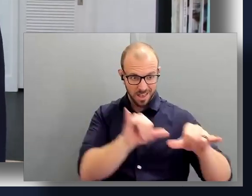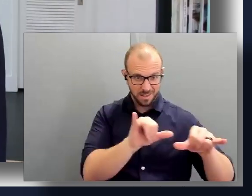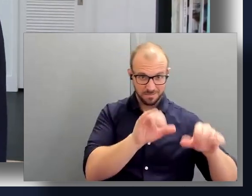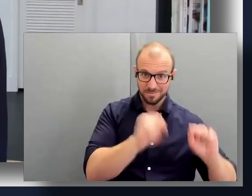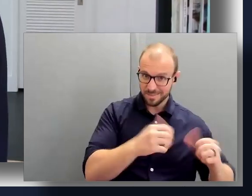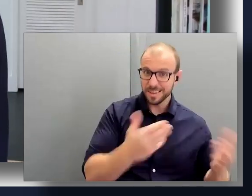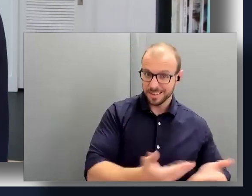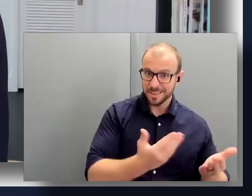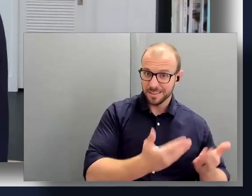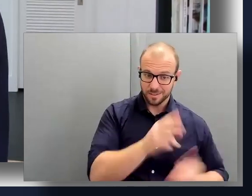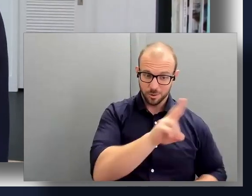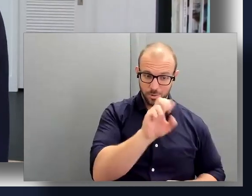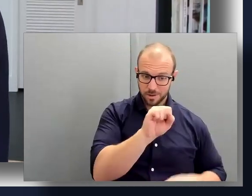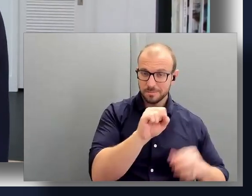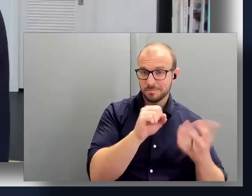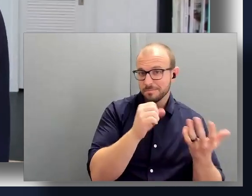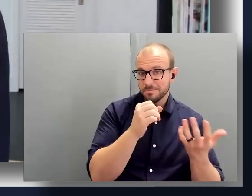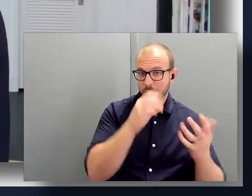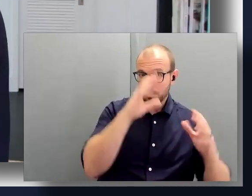So